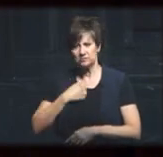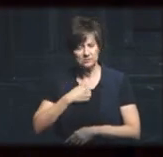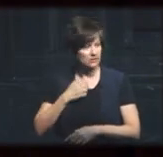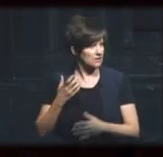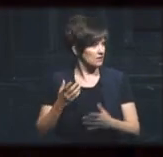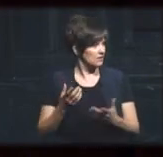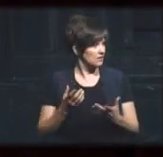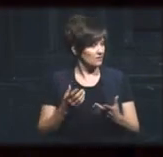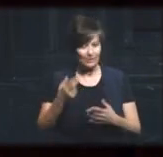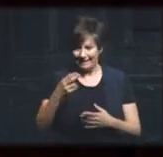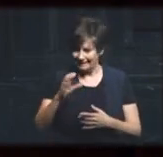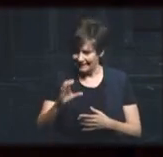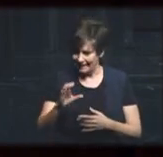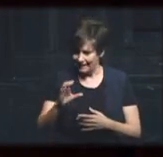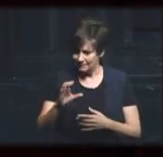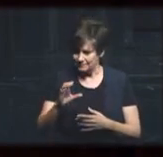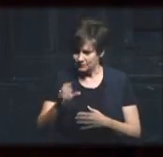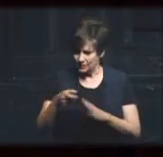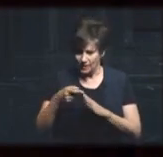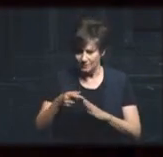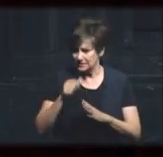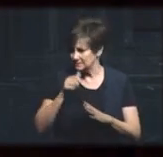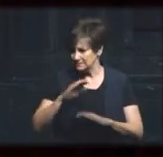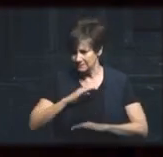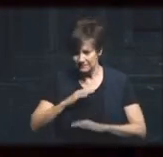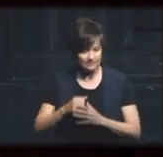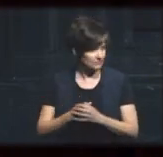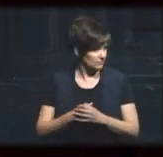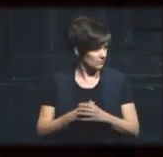what handicap spaces have to be.